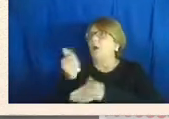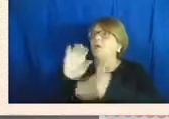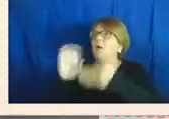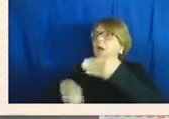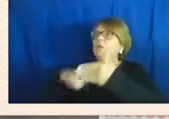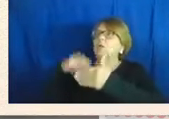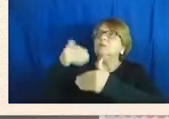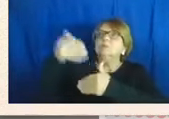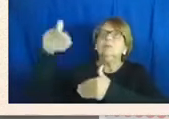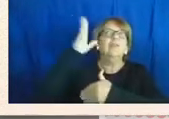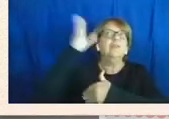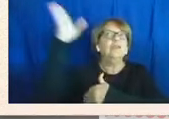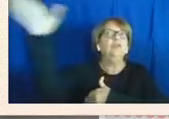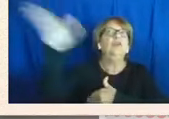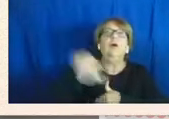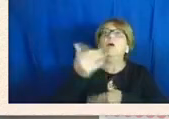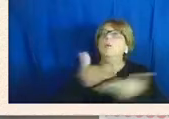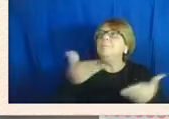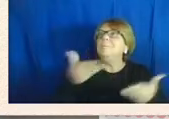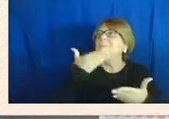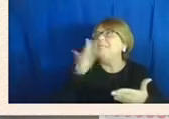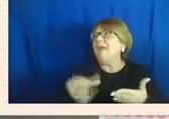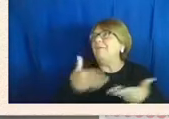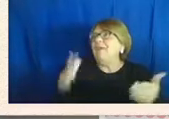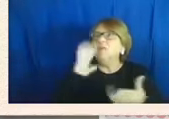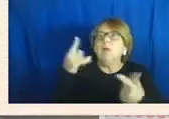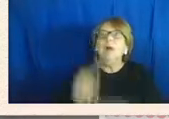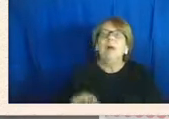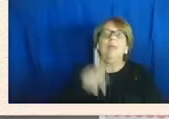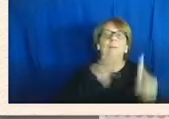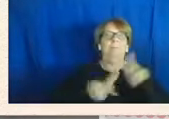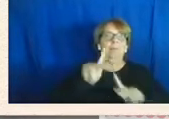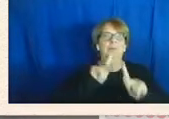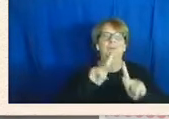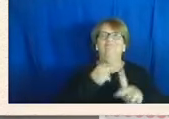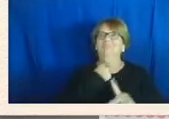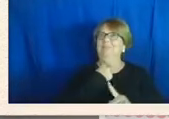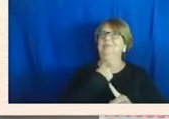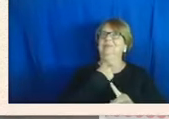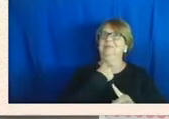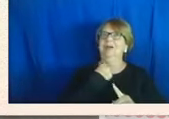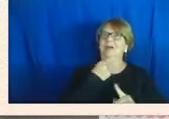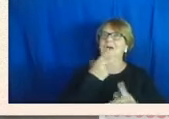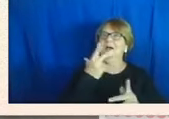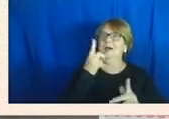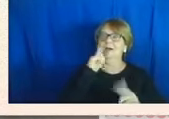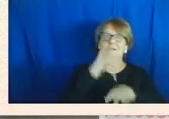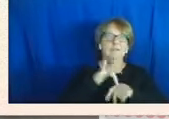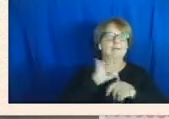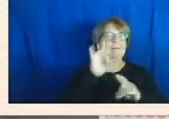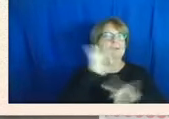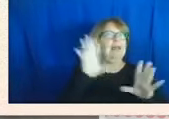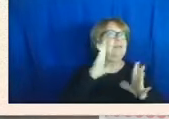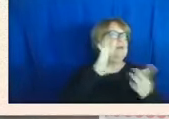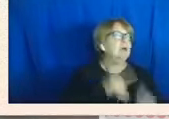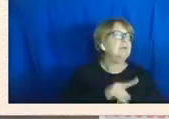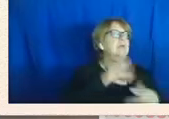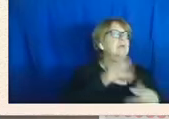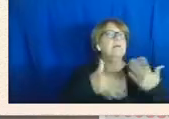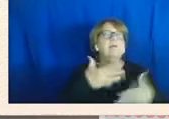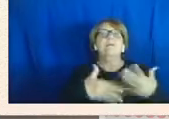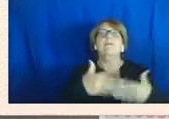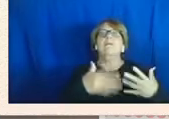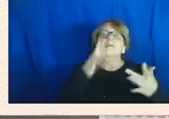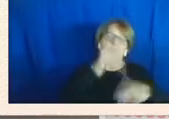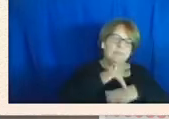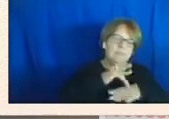could happen. And people get kind of stuck catastrophizing and making what end up being, judgments about what could